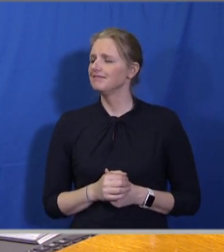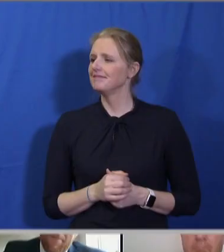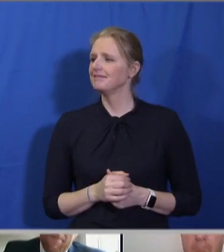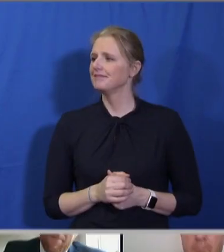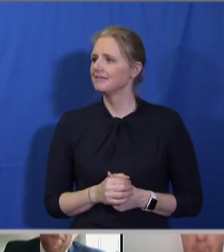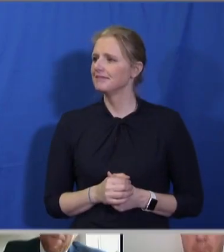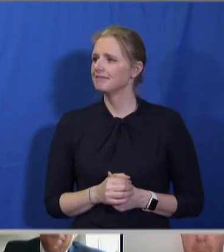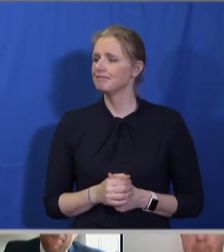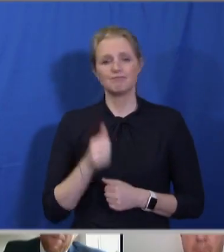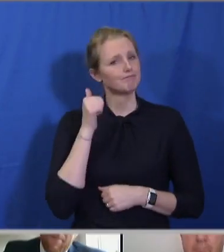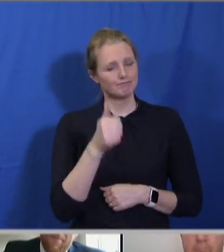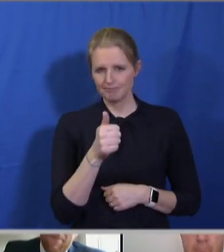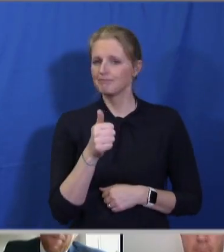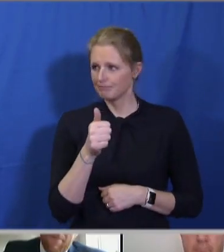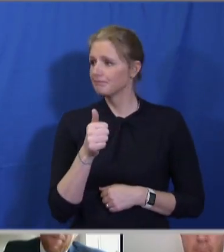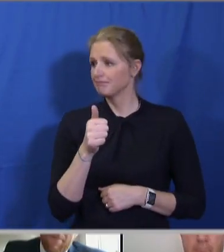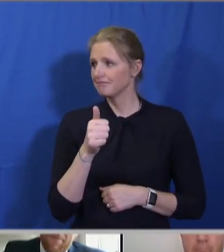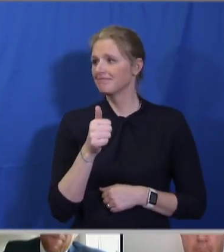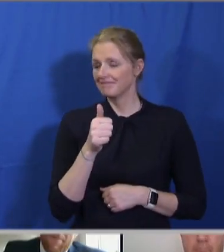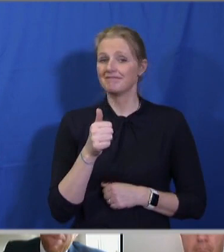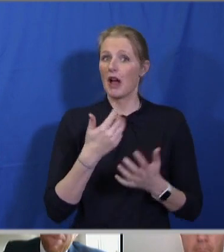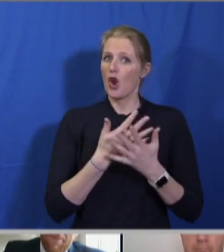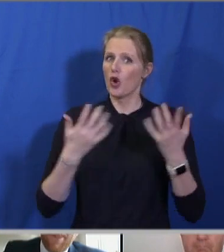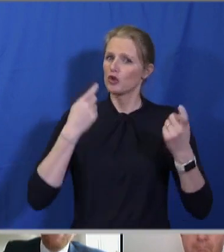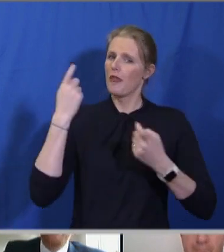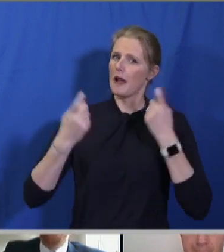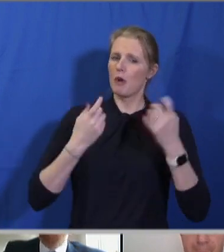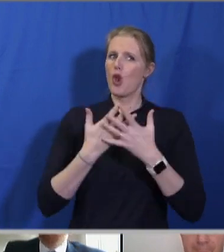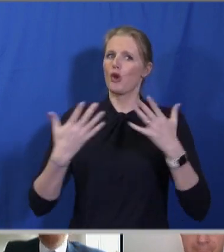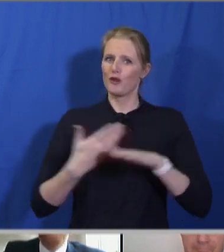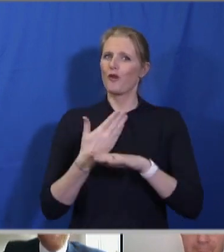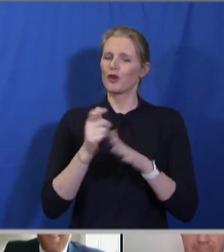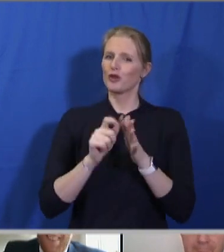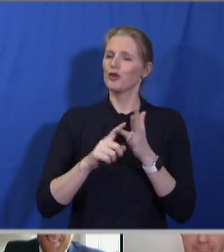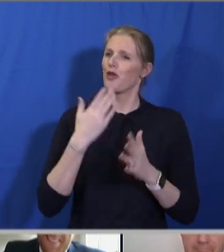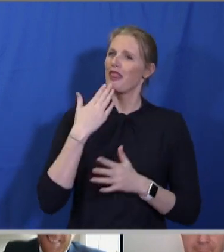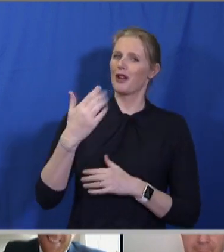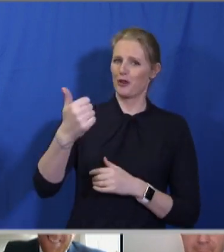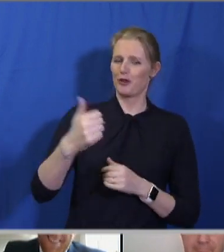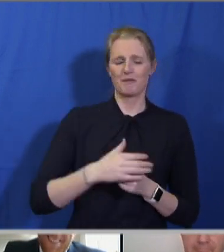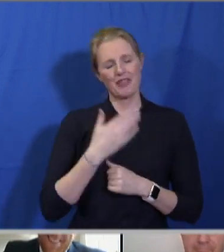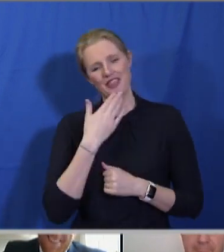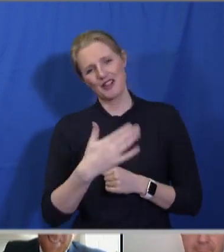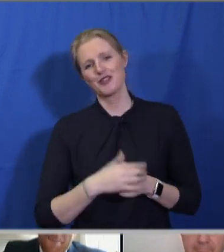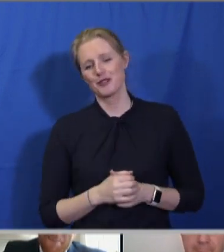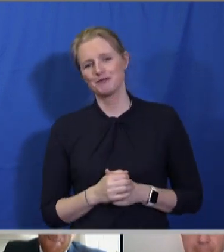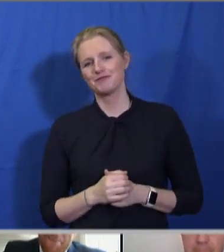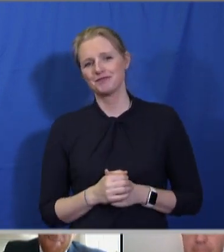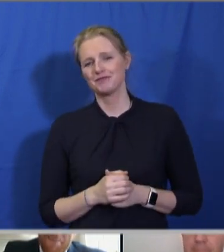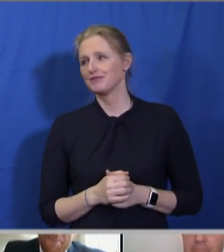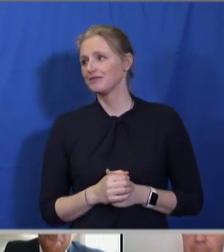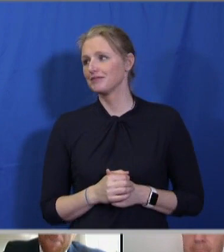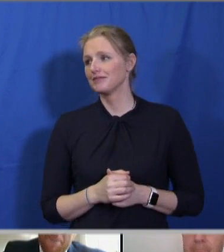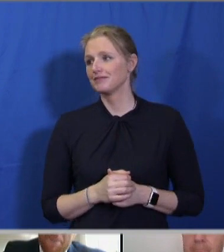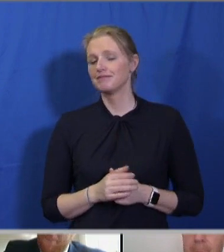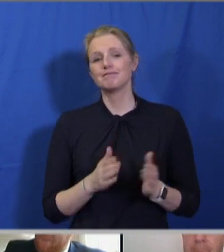Yeah, Chair, that's grand. I think we've lost the word consider there, so that's good. I appreciate that. Thank you very much, Mark. Okay, thank you very much, Colin. And going then to